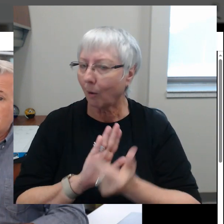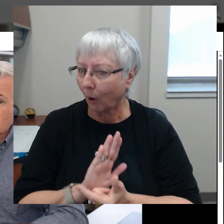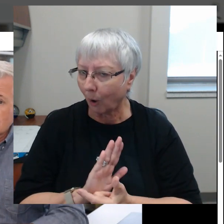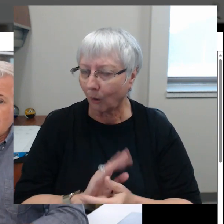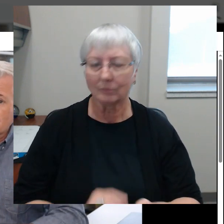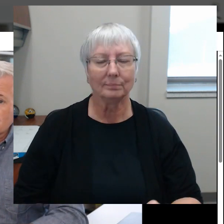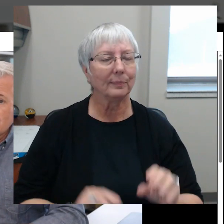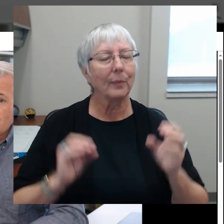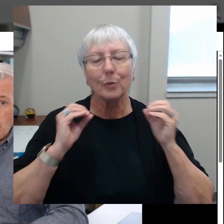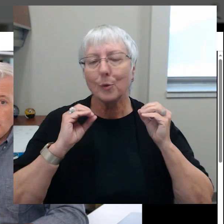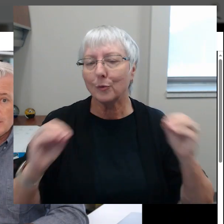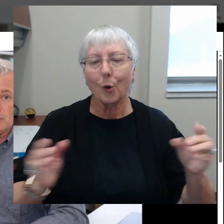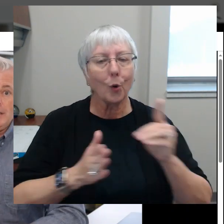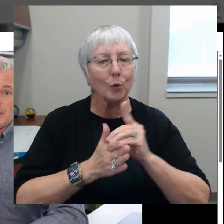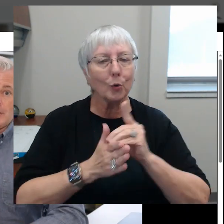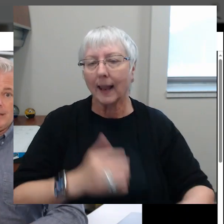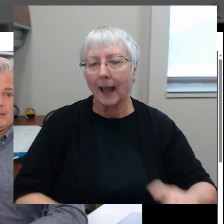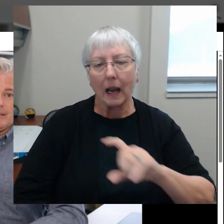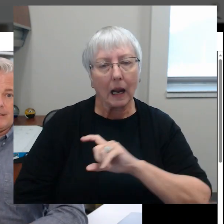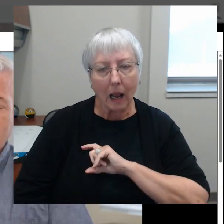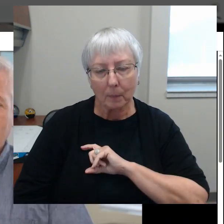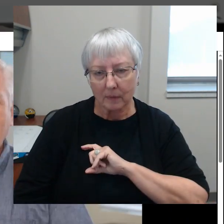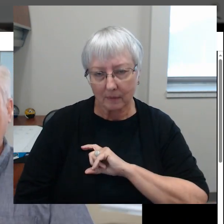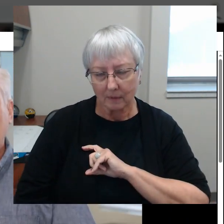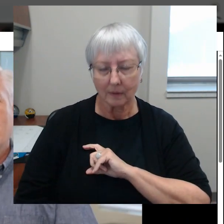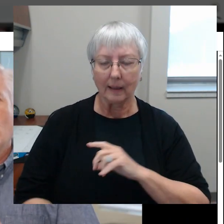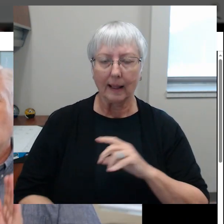force looking for designers who don't use it religiously.